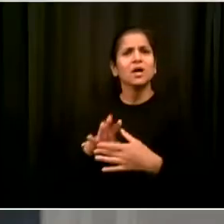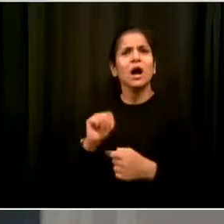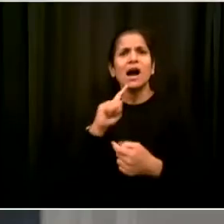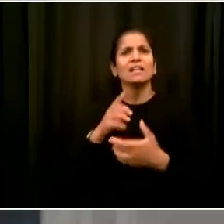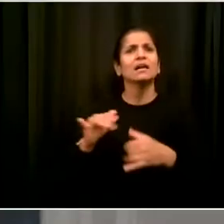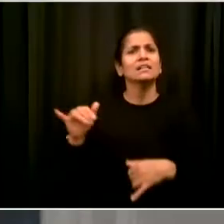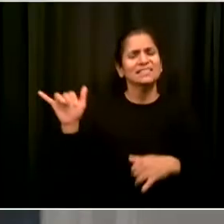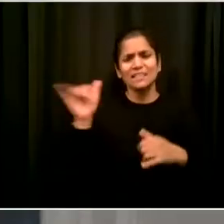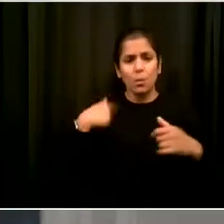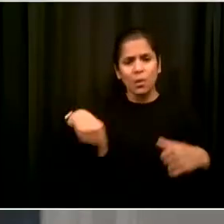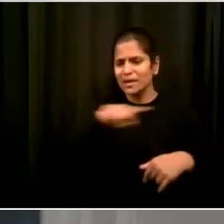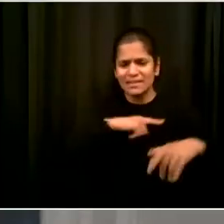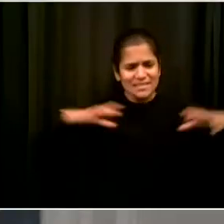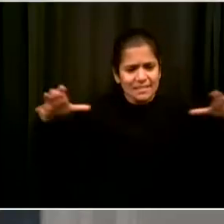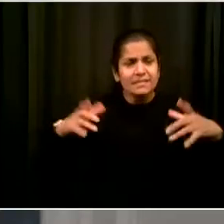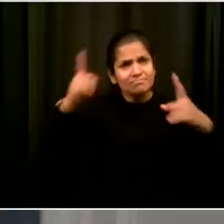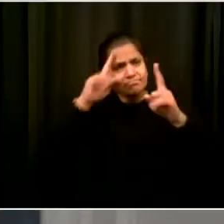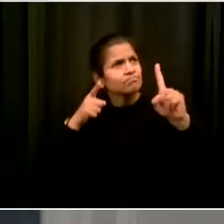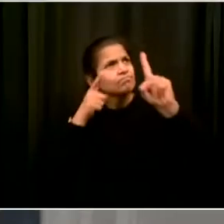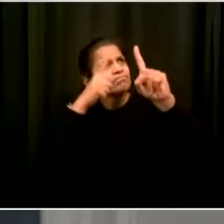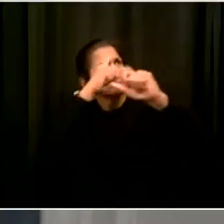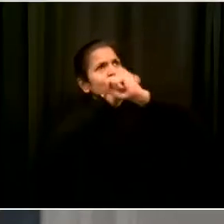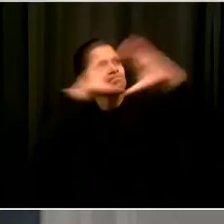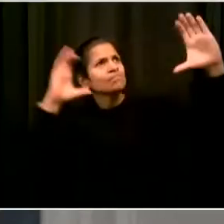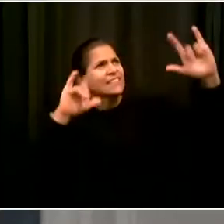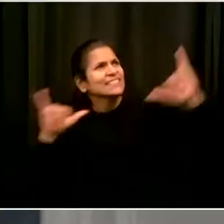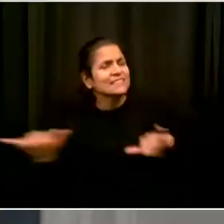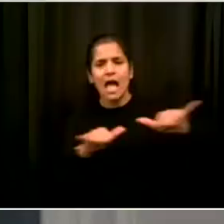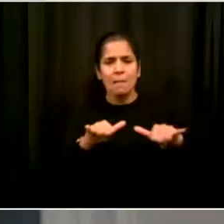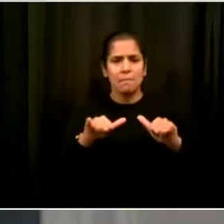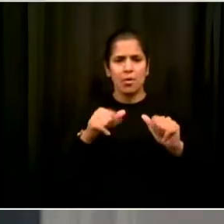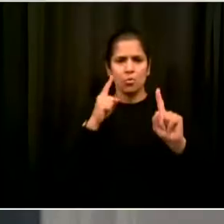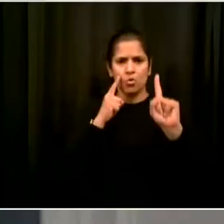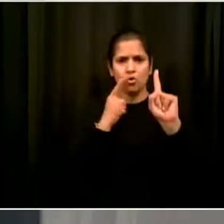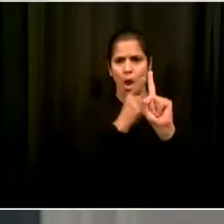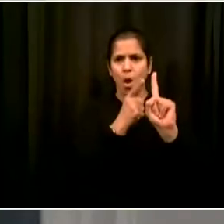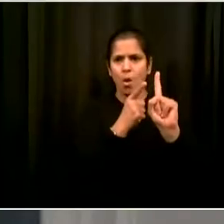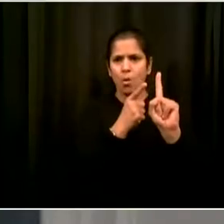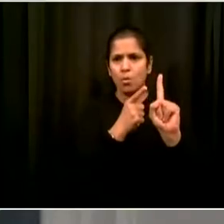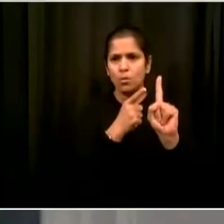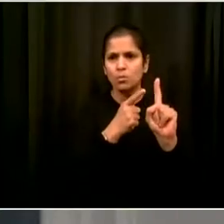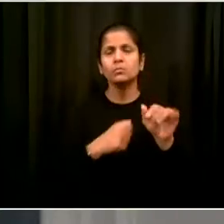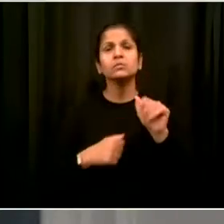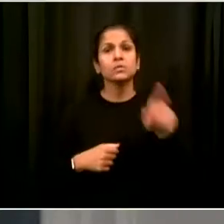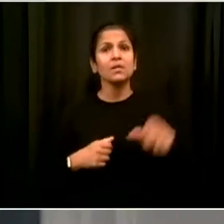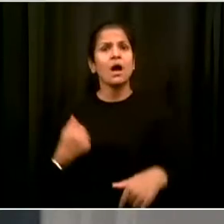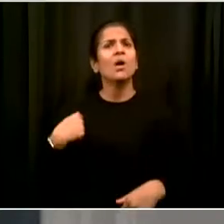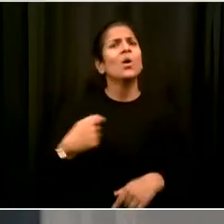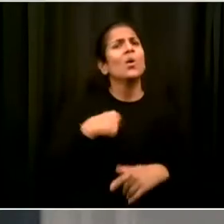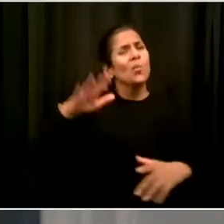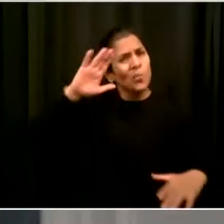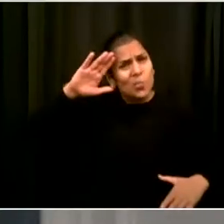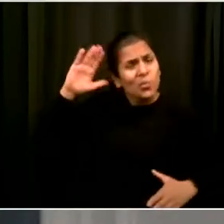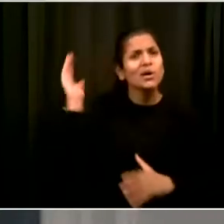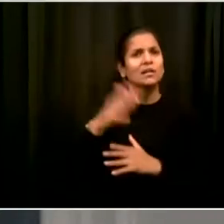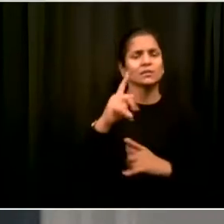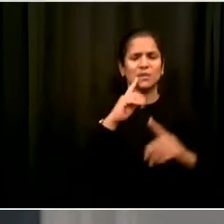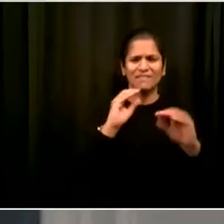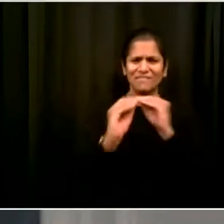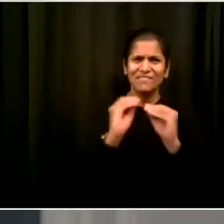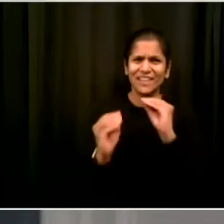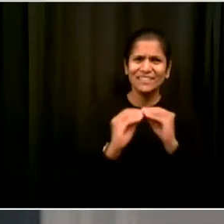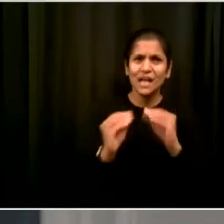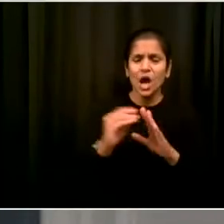many New Yorkers. We will hold ourselves accountable for racial oppression within our systems. We will engage our people